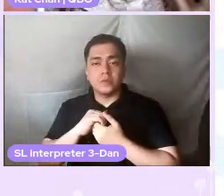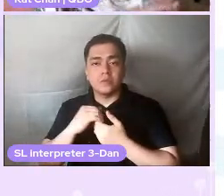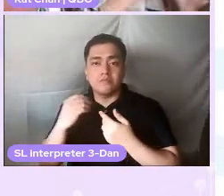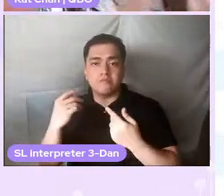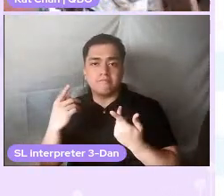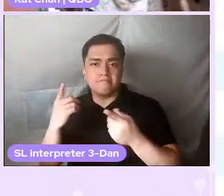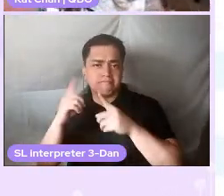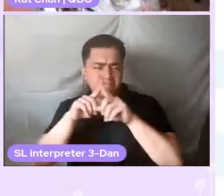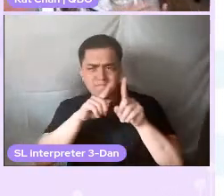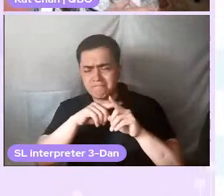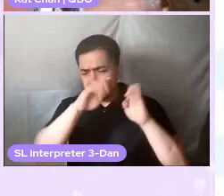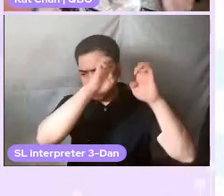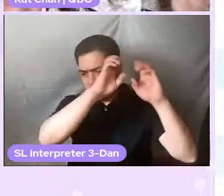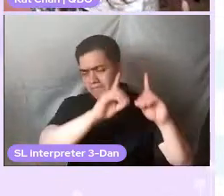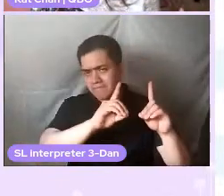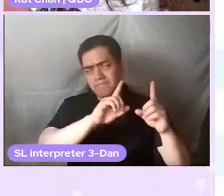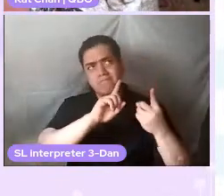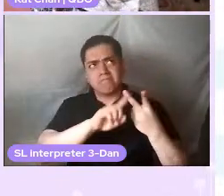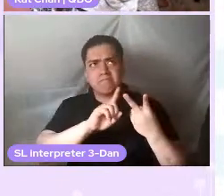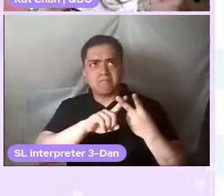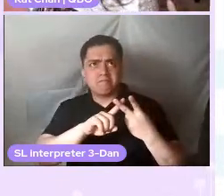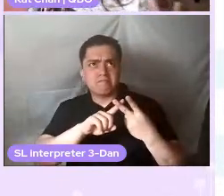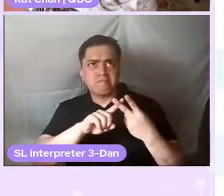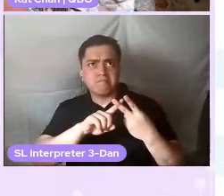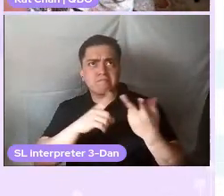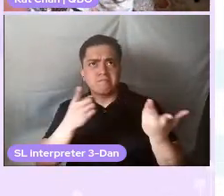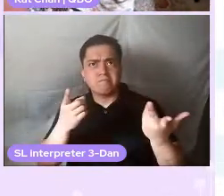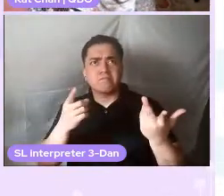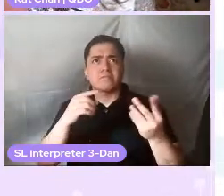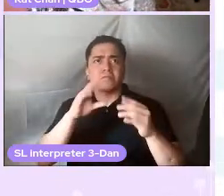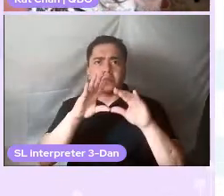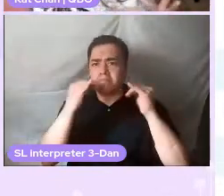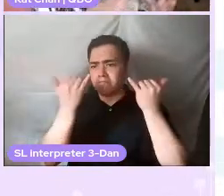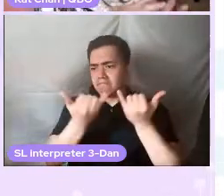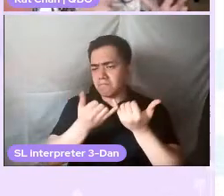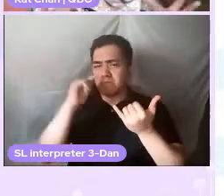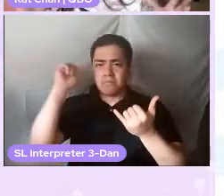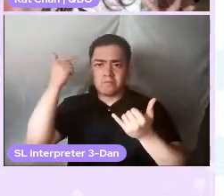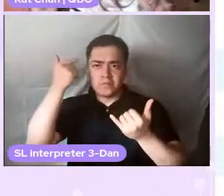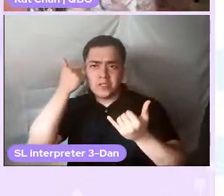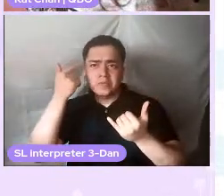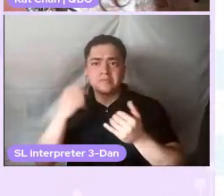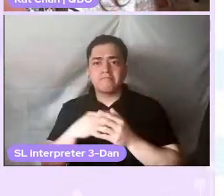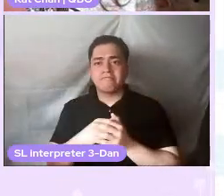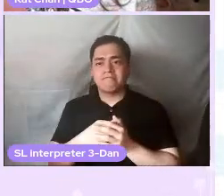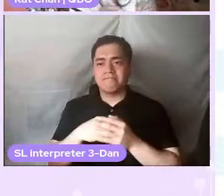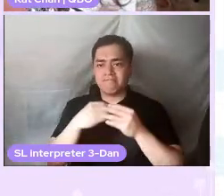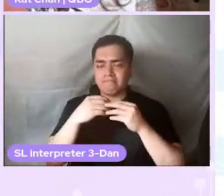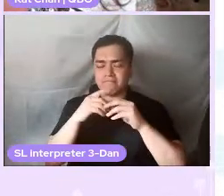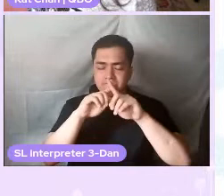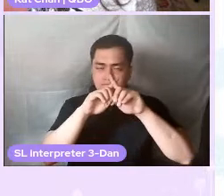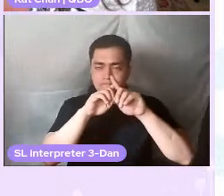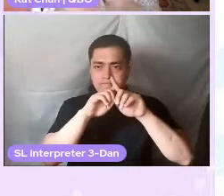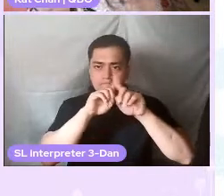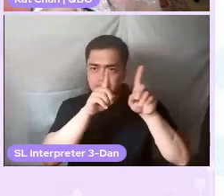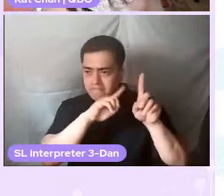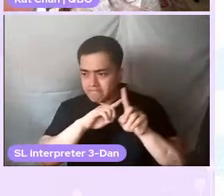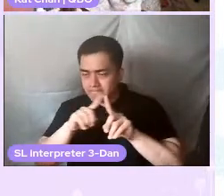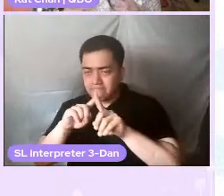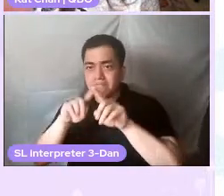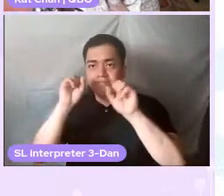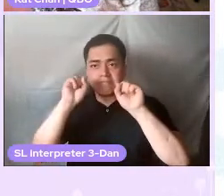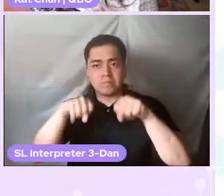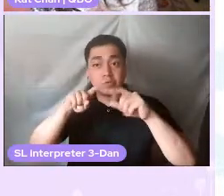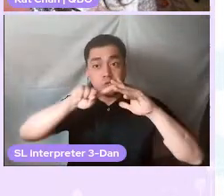the education, it's, you know, working with corporates or with government, right? So maraming ibang elements yung putting up a startup apart